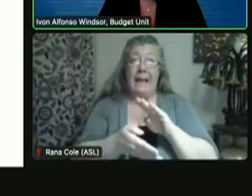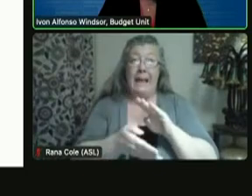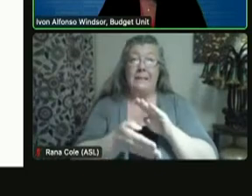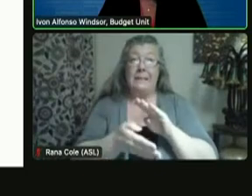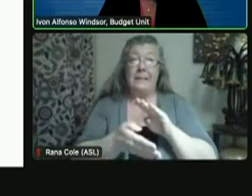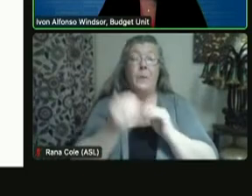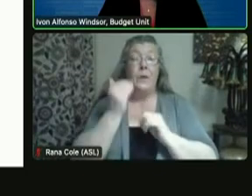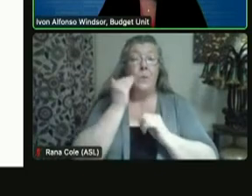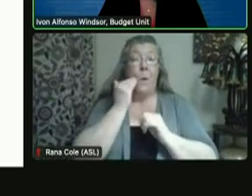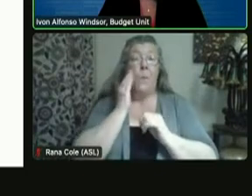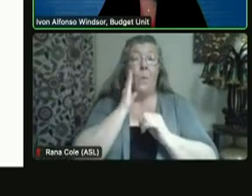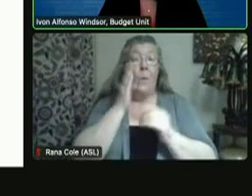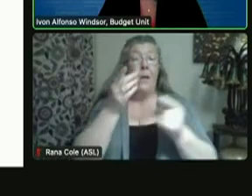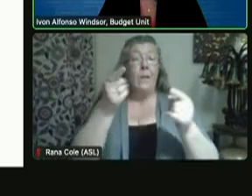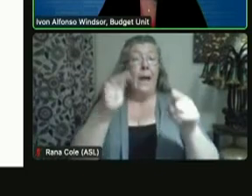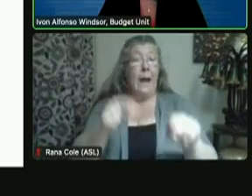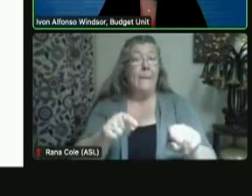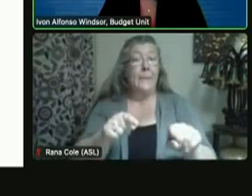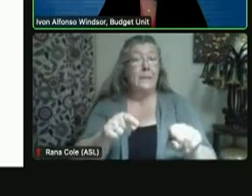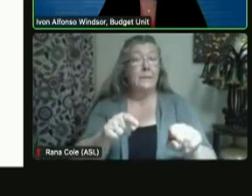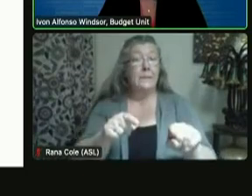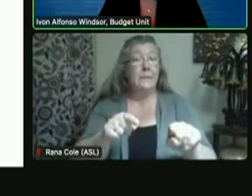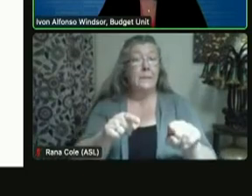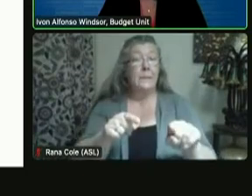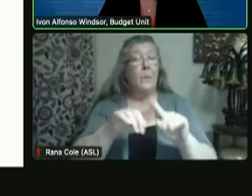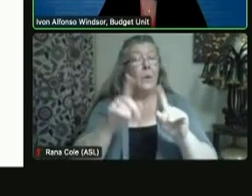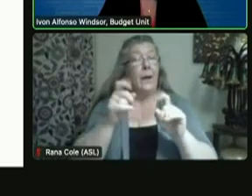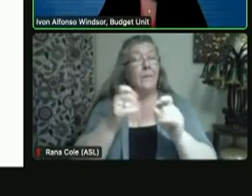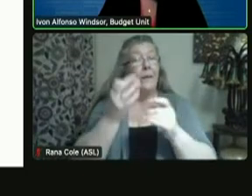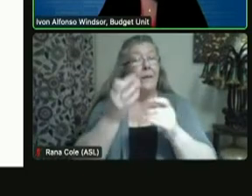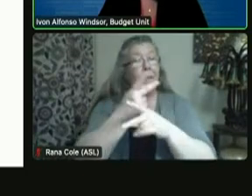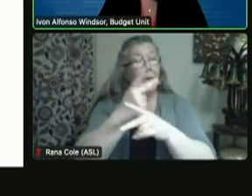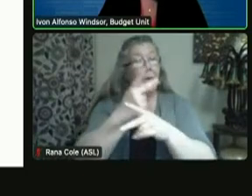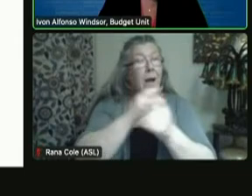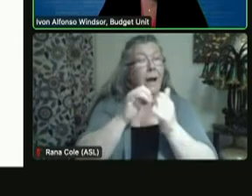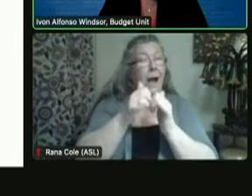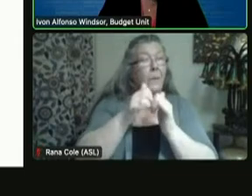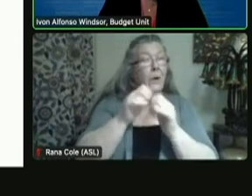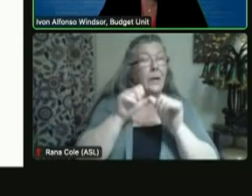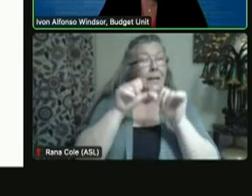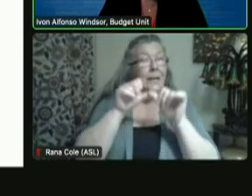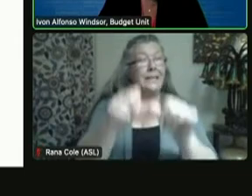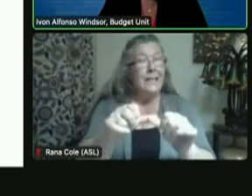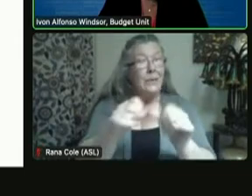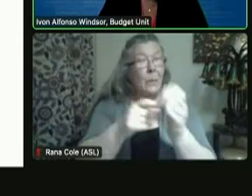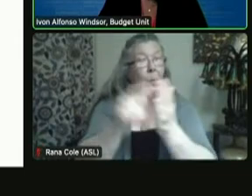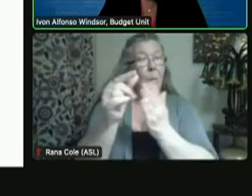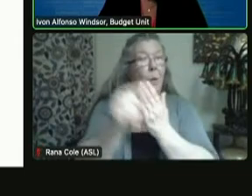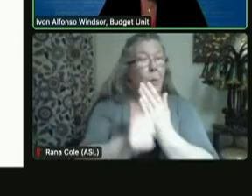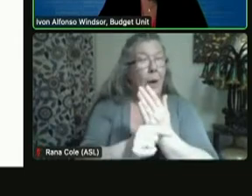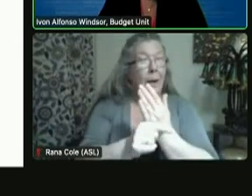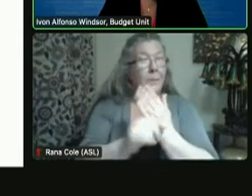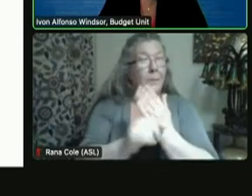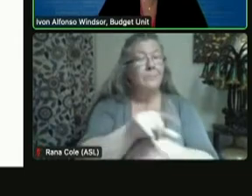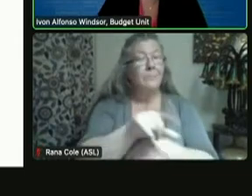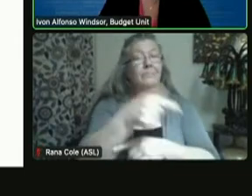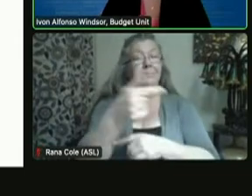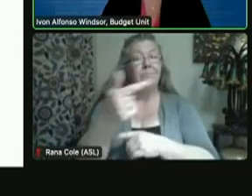to continue as they evaluate those programs. And now I'm going to turn it over to Dr.